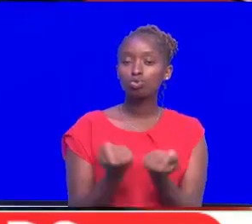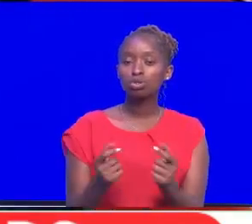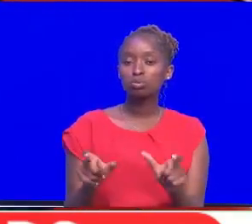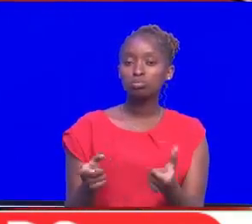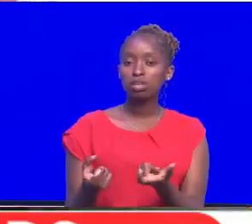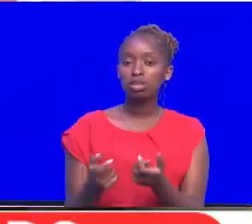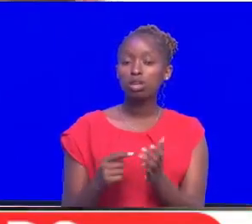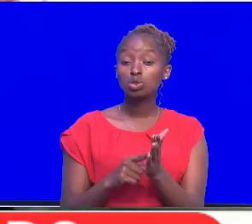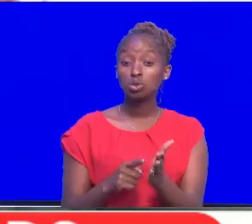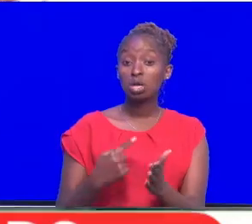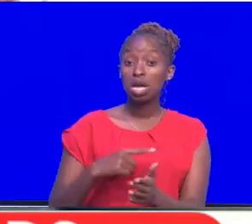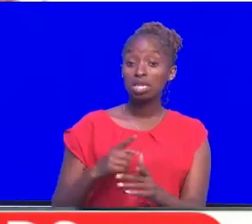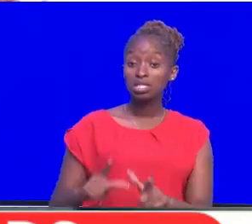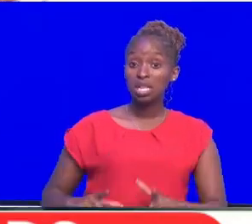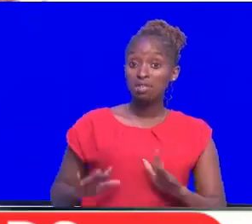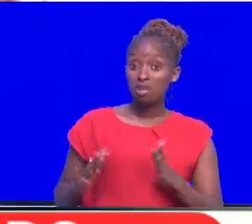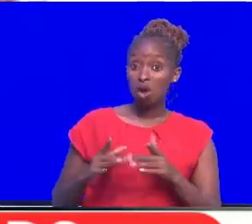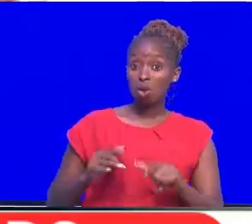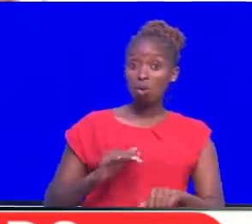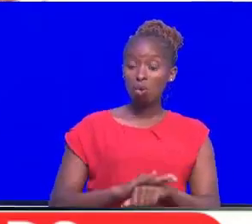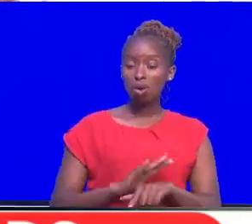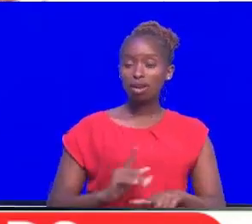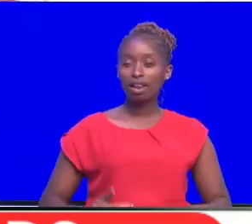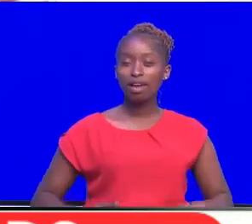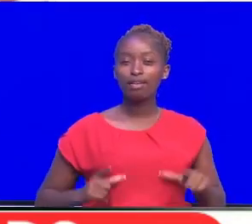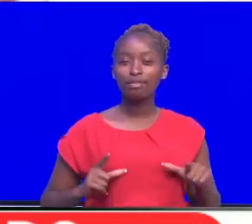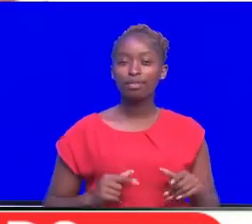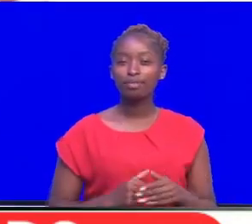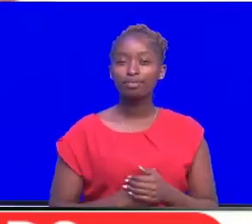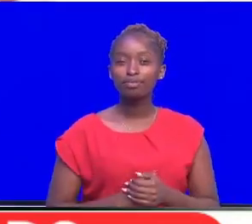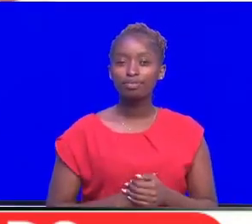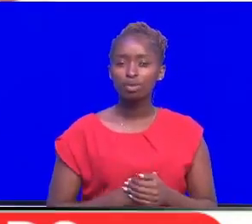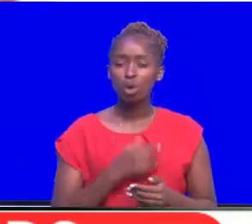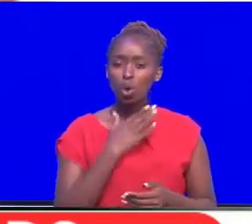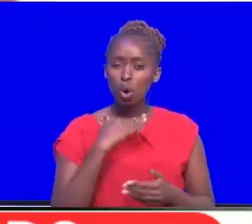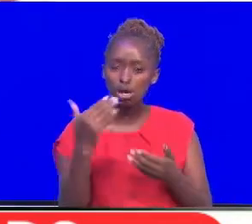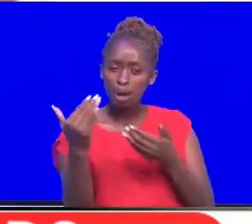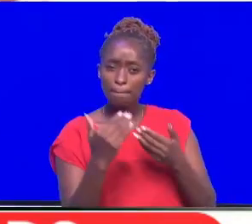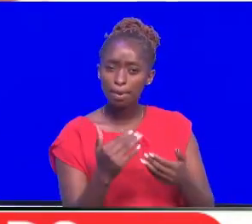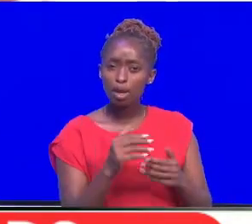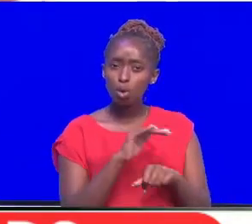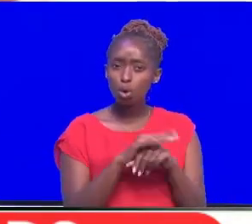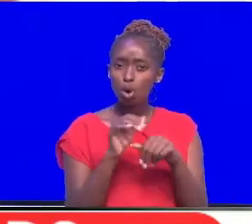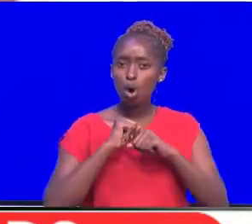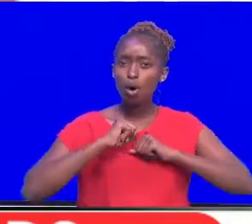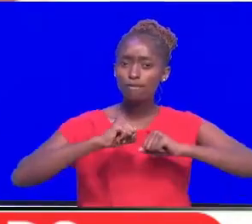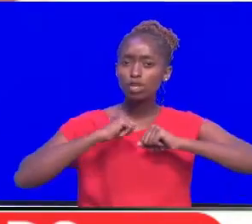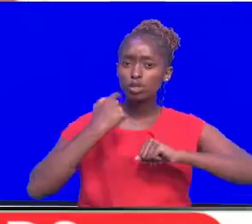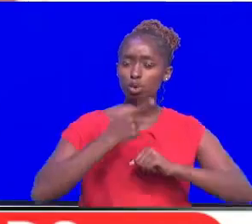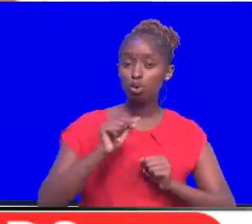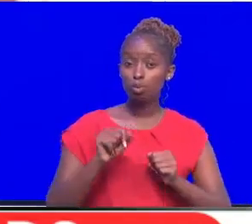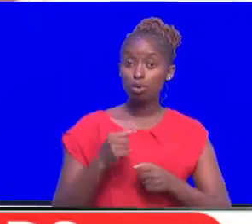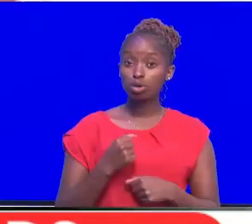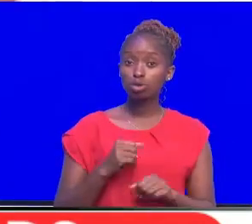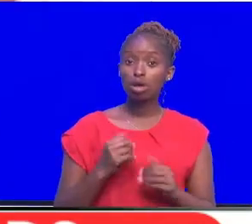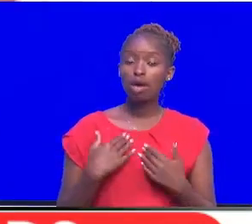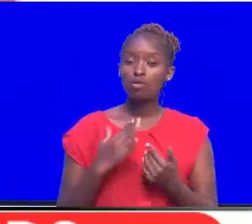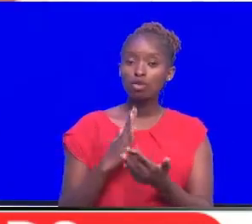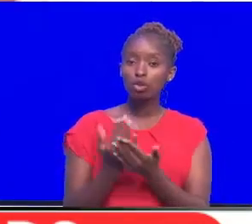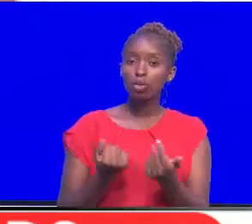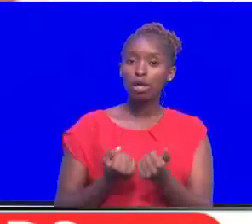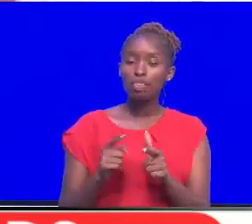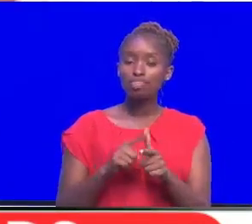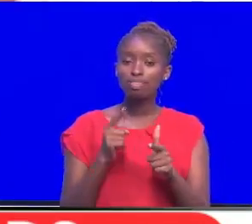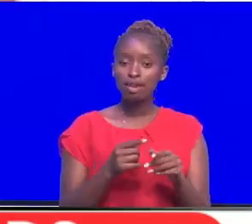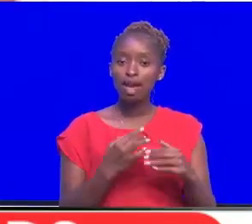he's living a good life. Mulete maofisa ambao ni wazuri watakaa barabarani kuhakikisha kwamba wanasimamisha gari na kumshtaki dereva kwa